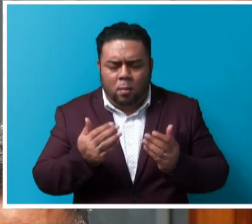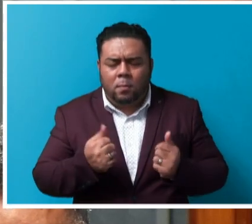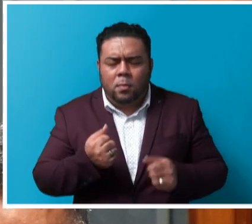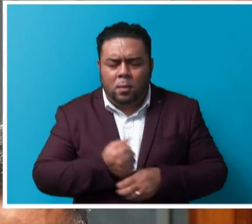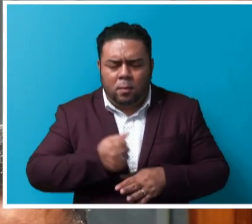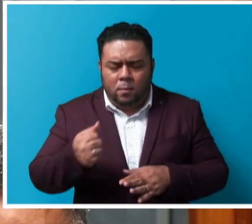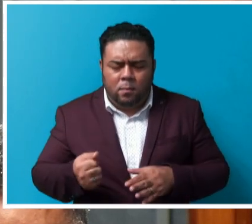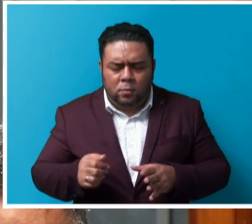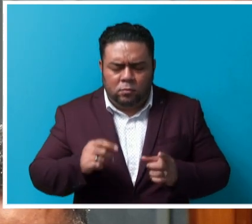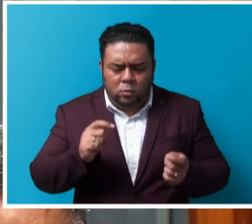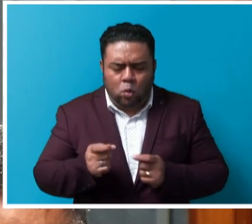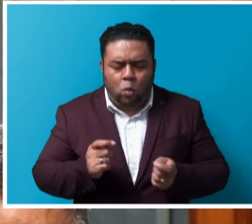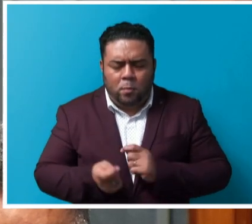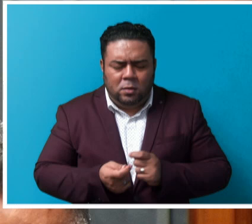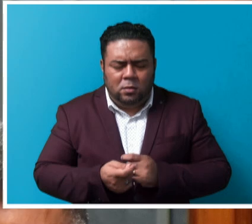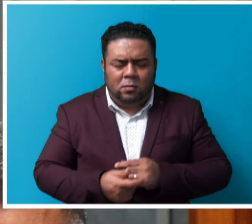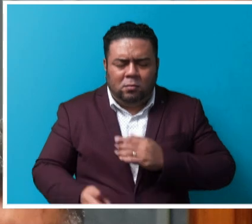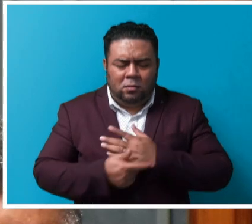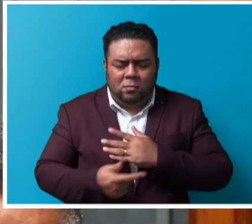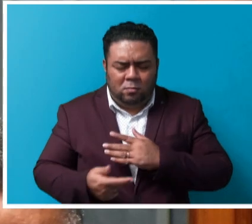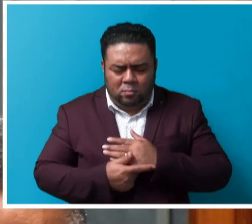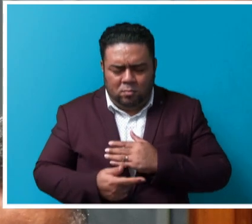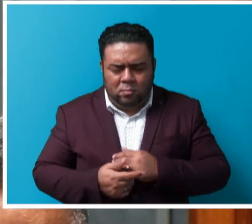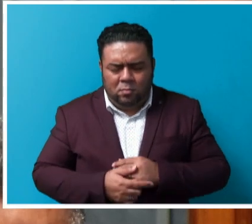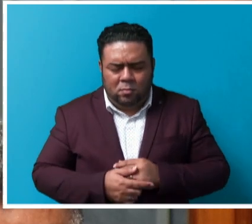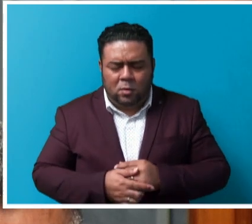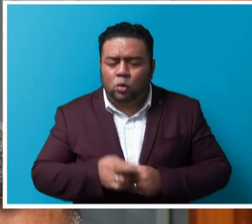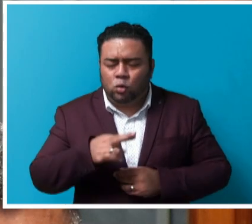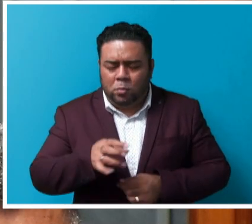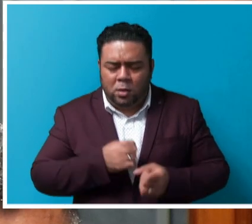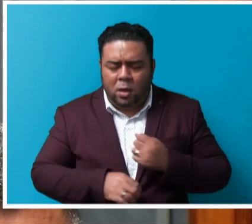to reshaping the public service landscape to be more efficient,